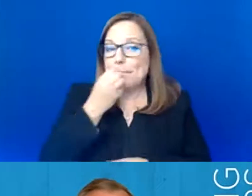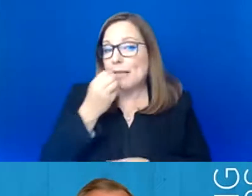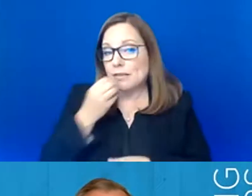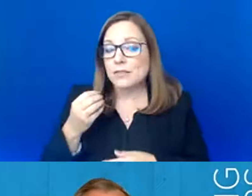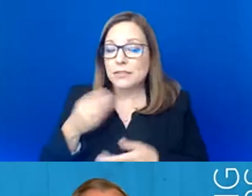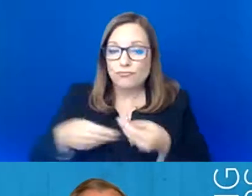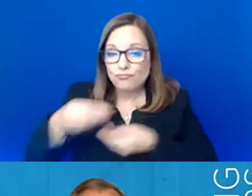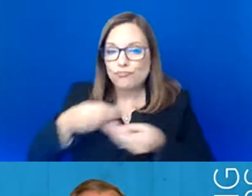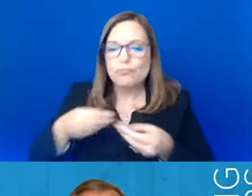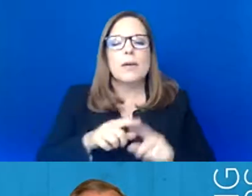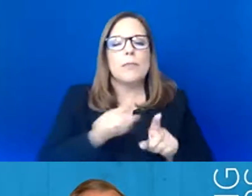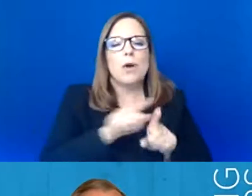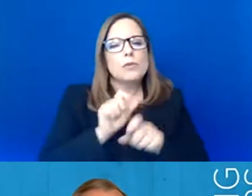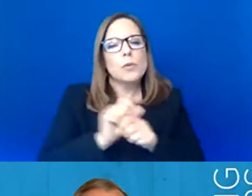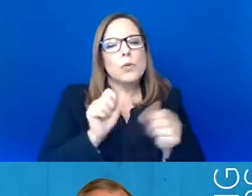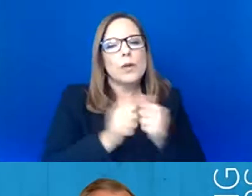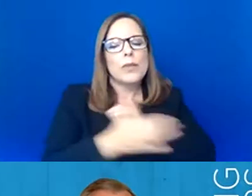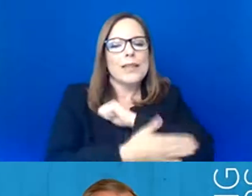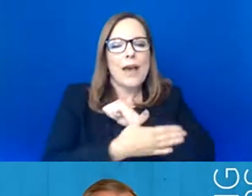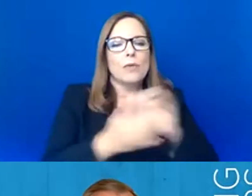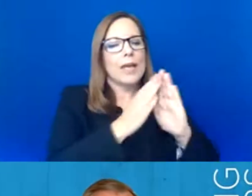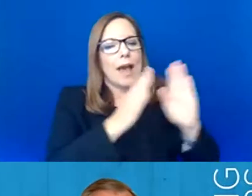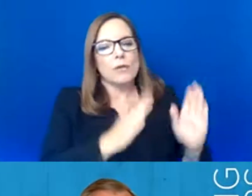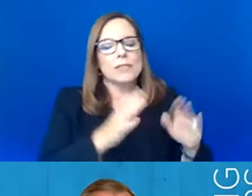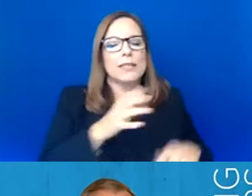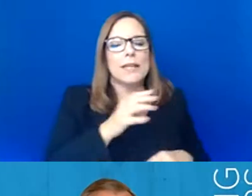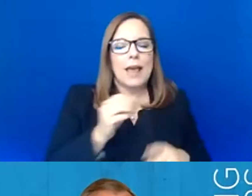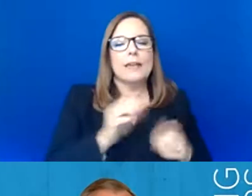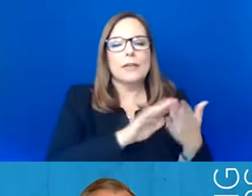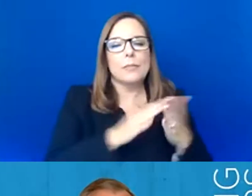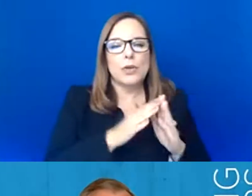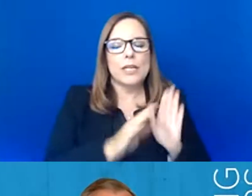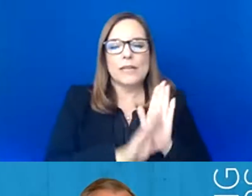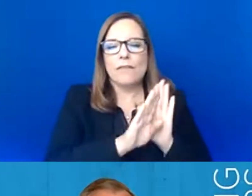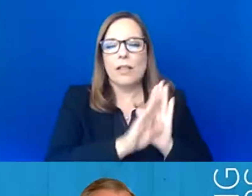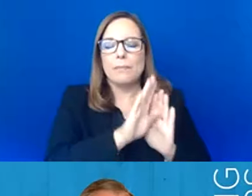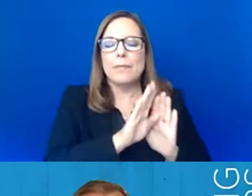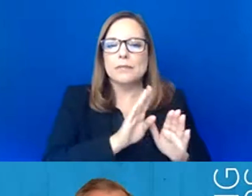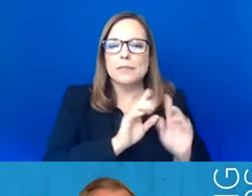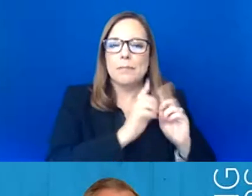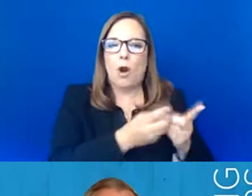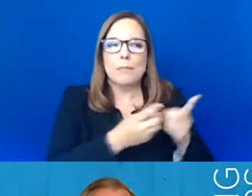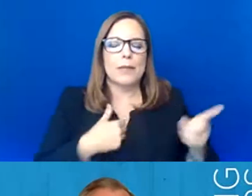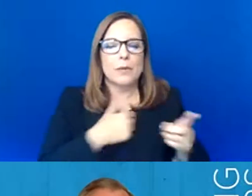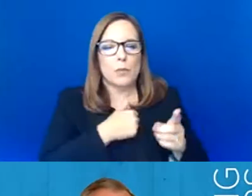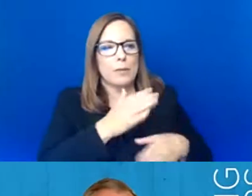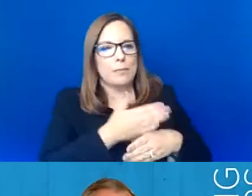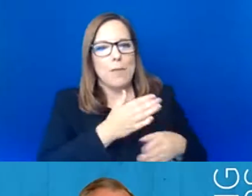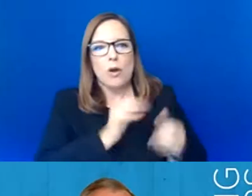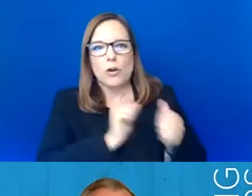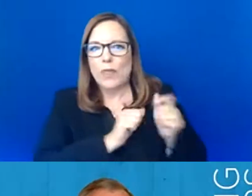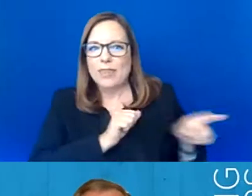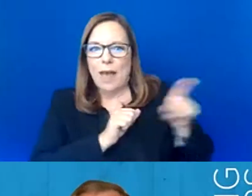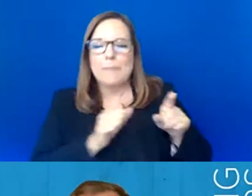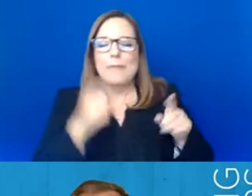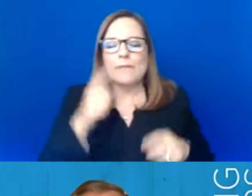also work with the County Housing and Community Development Department. We are partnering with them on the project in the